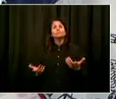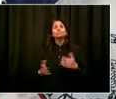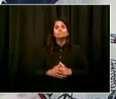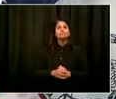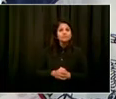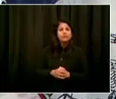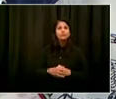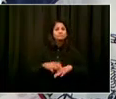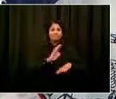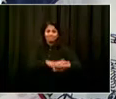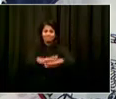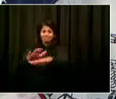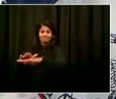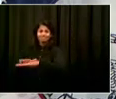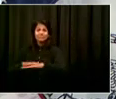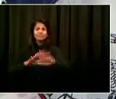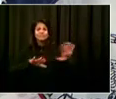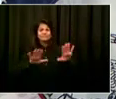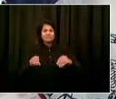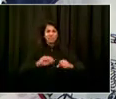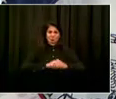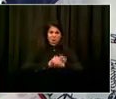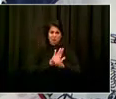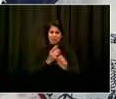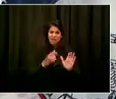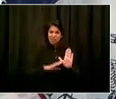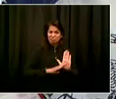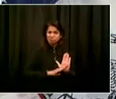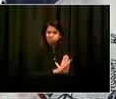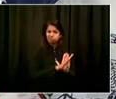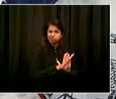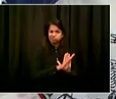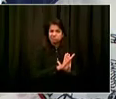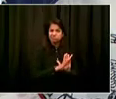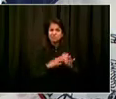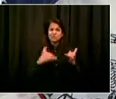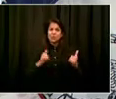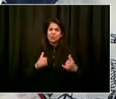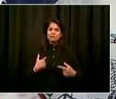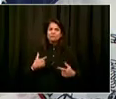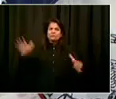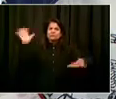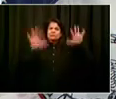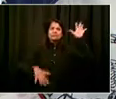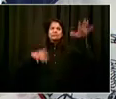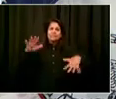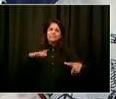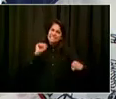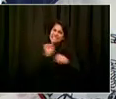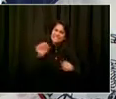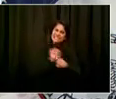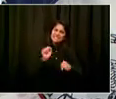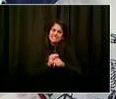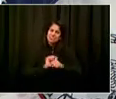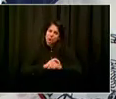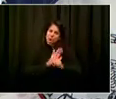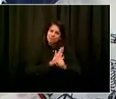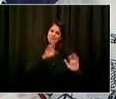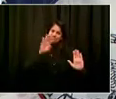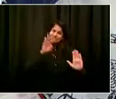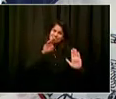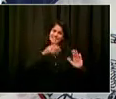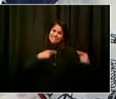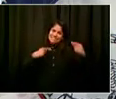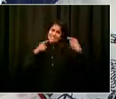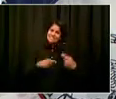to reassert itself. And we have to do everything in our power. While we're waiting for that help from the federal government to finally come, we need to do everything